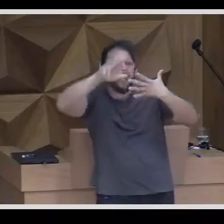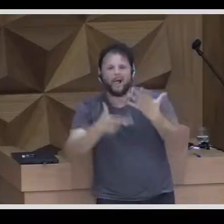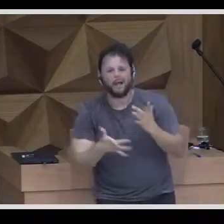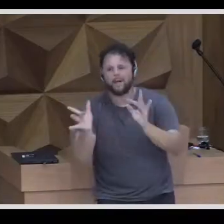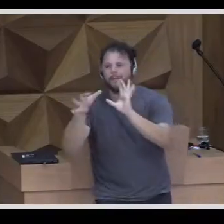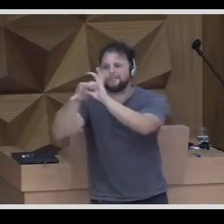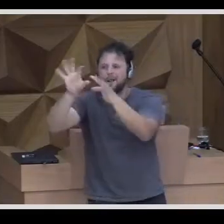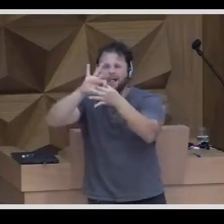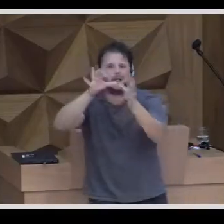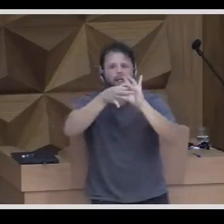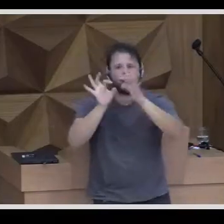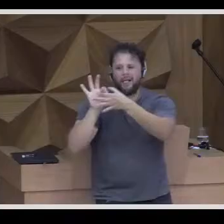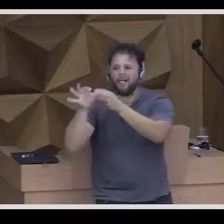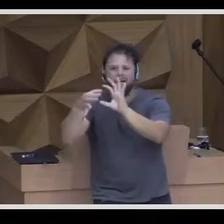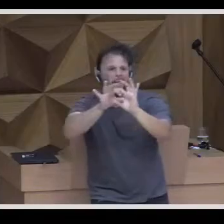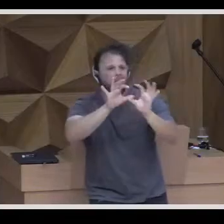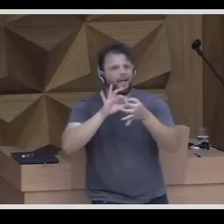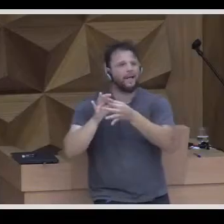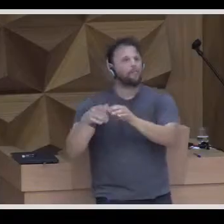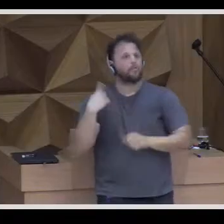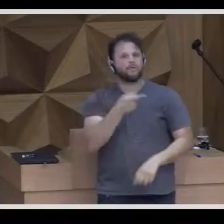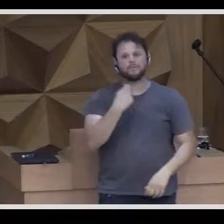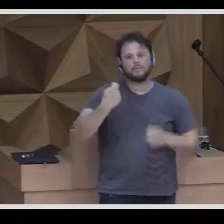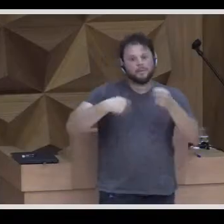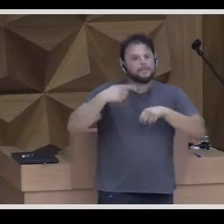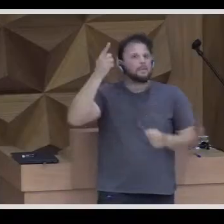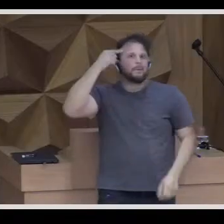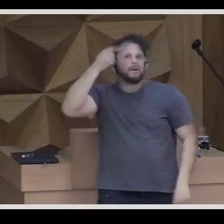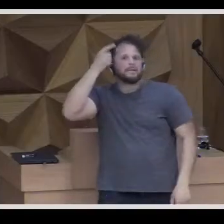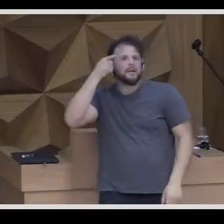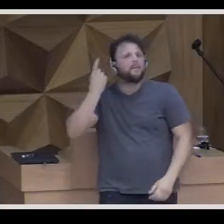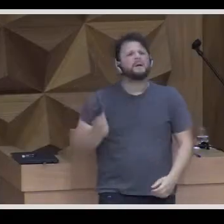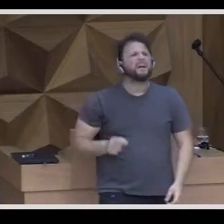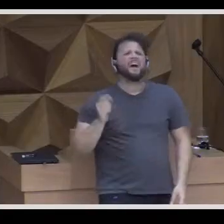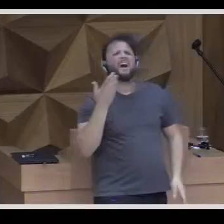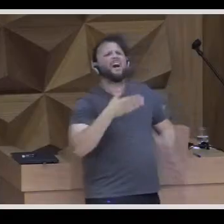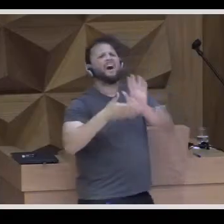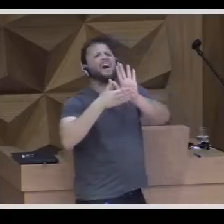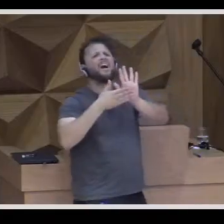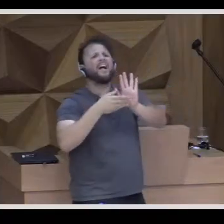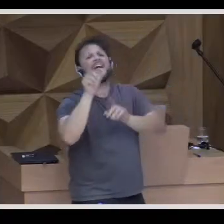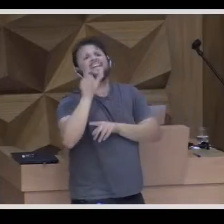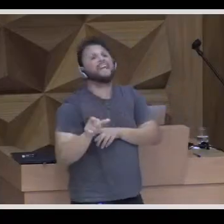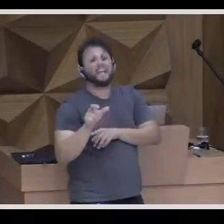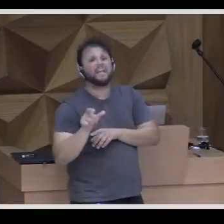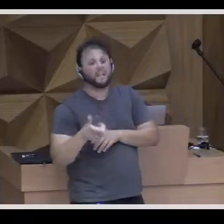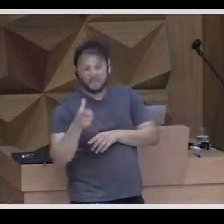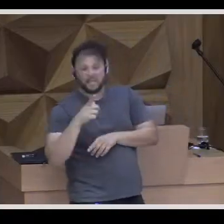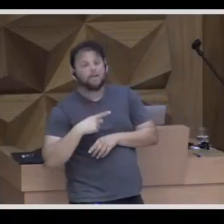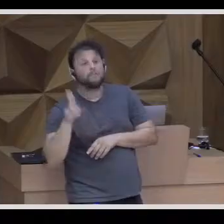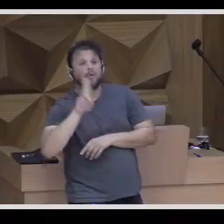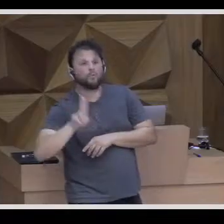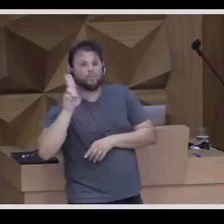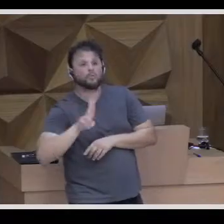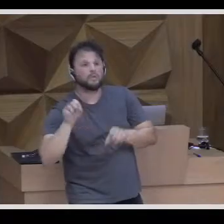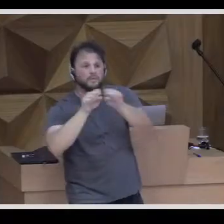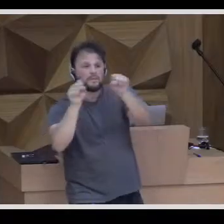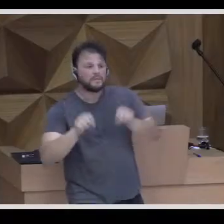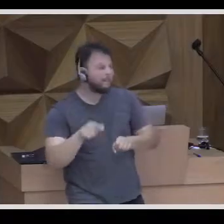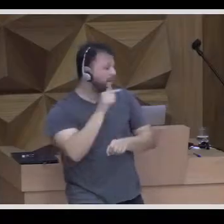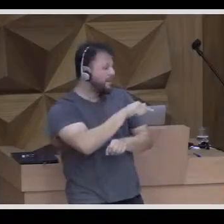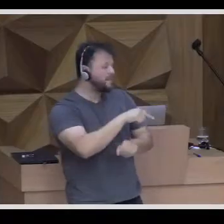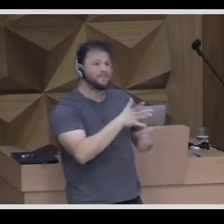are they really for and who are we leaving behind and how do we make sure that we don't leave those people behind, that we develop these solutions